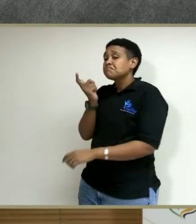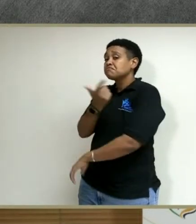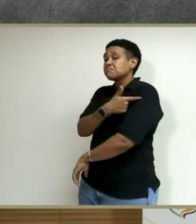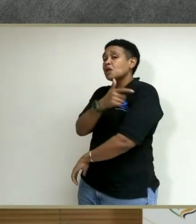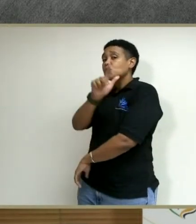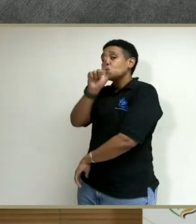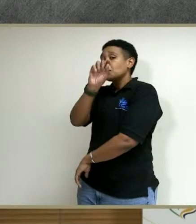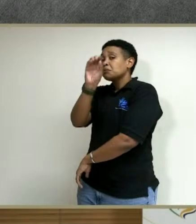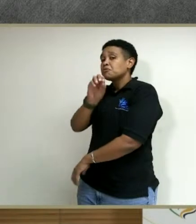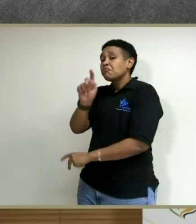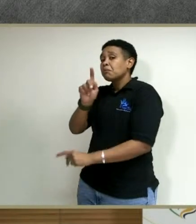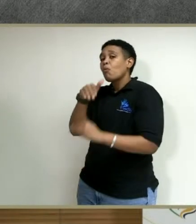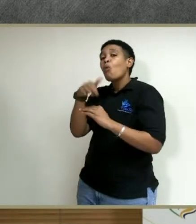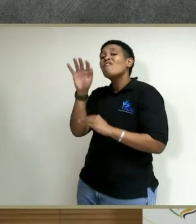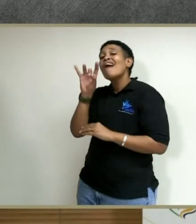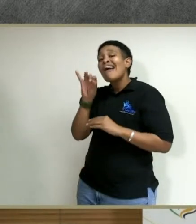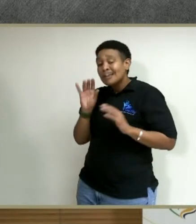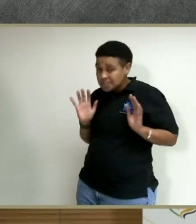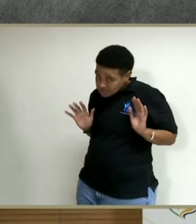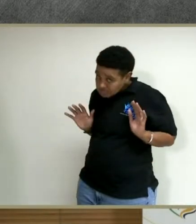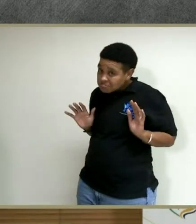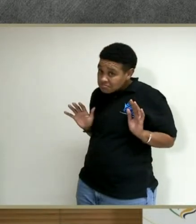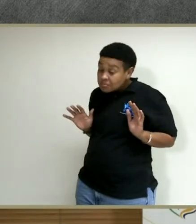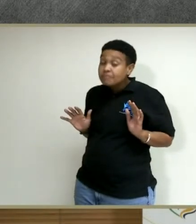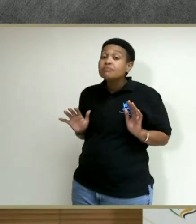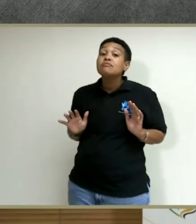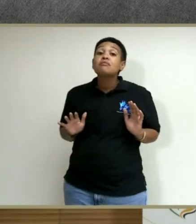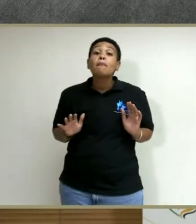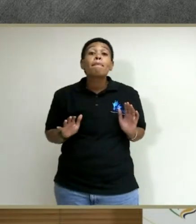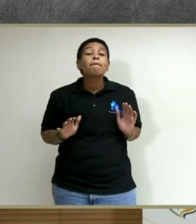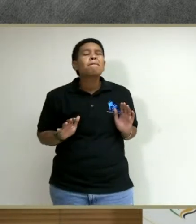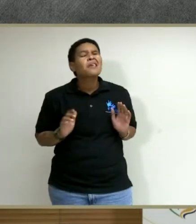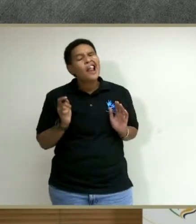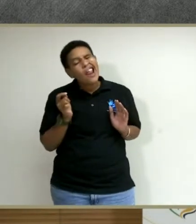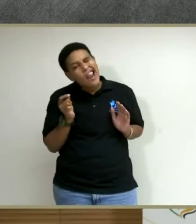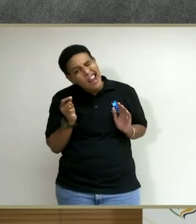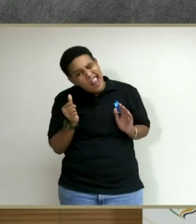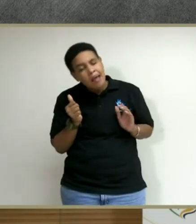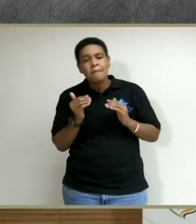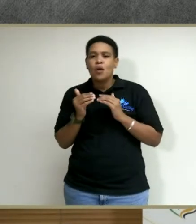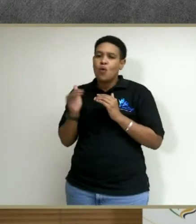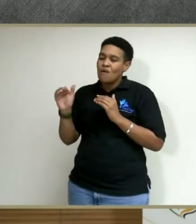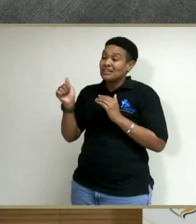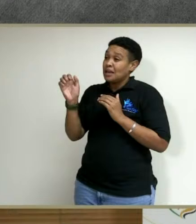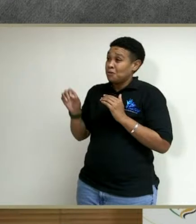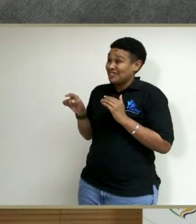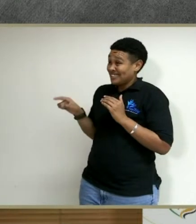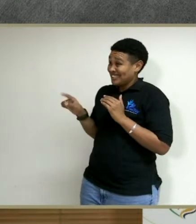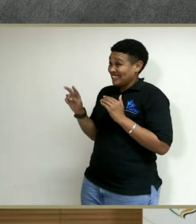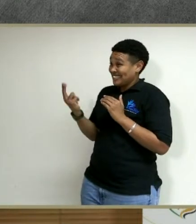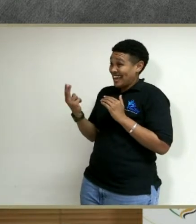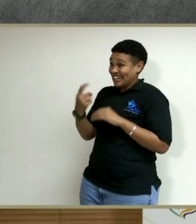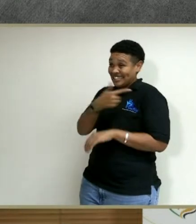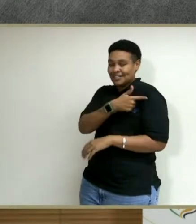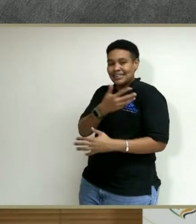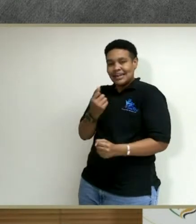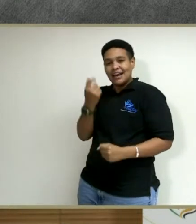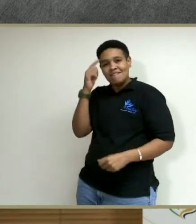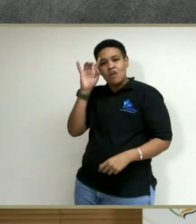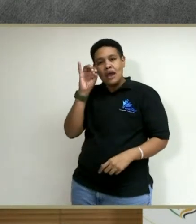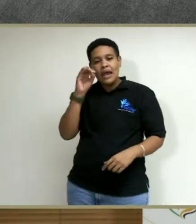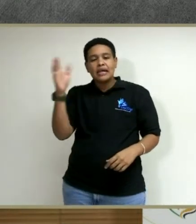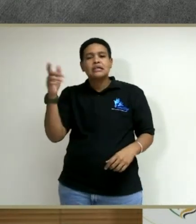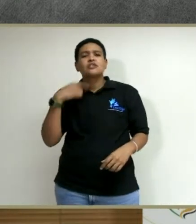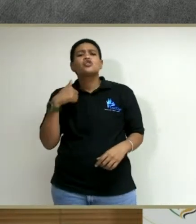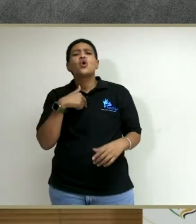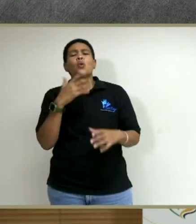those persons. And just over 10% have also received their second dose. So we are getting closer to that